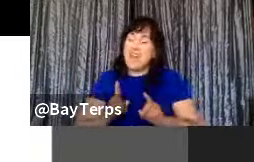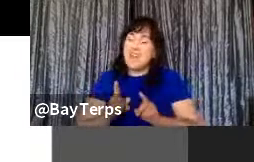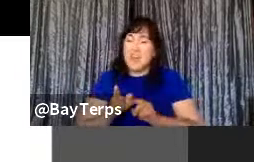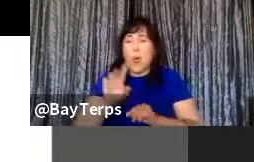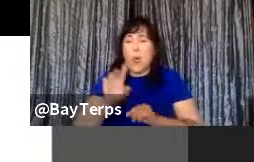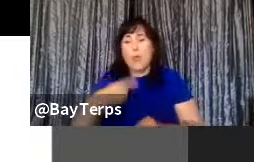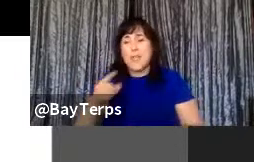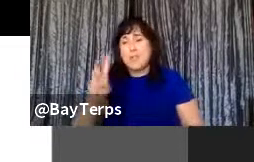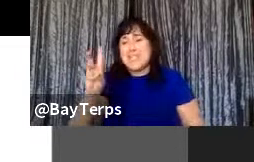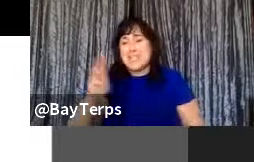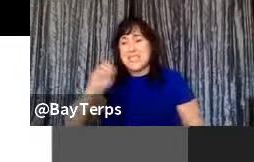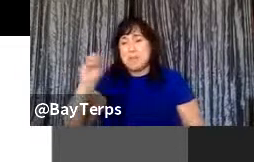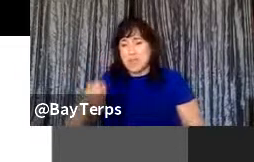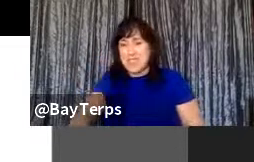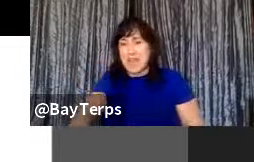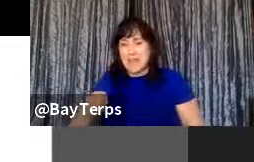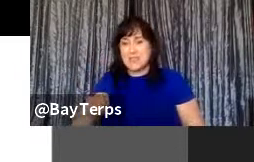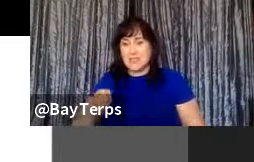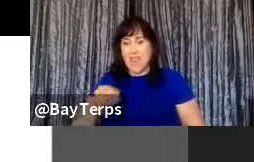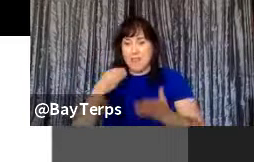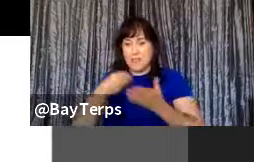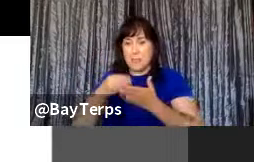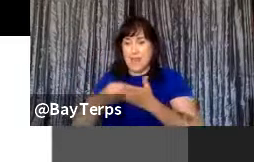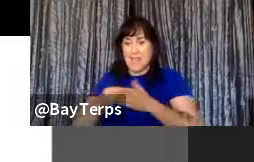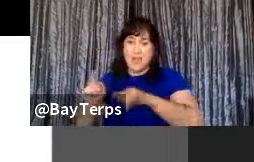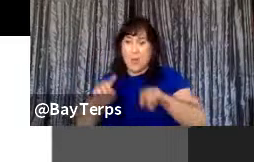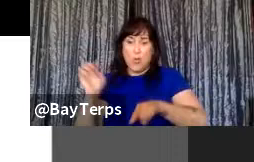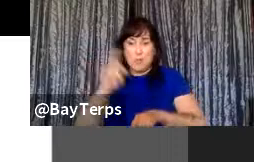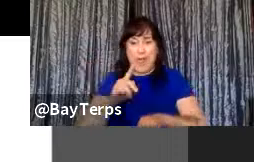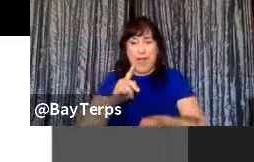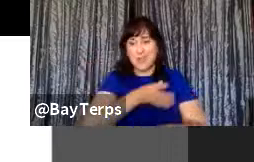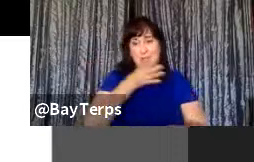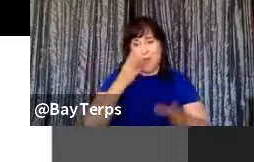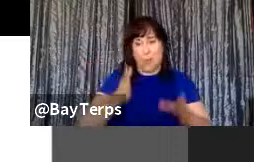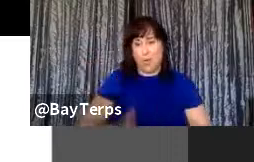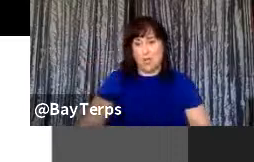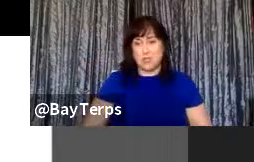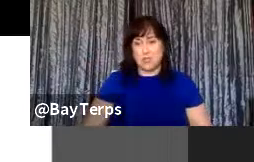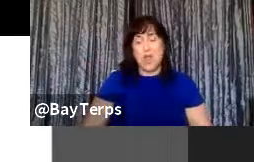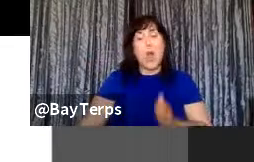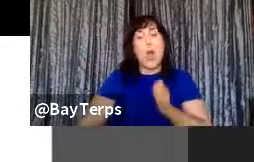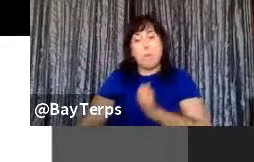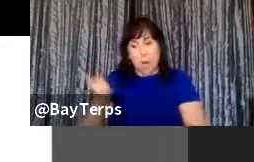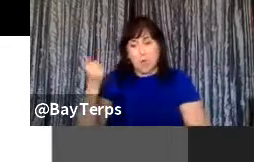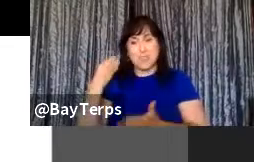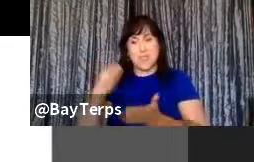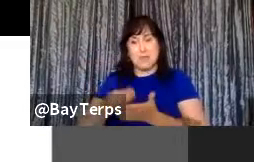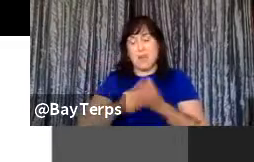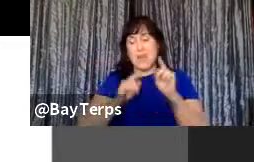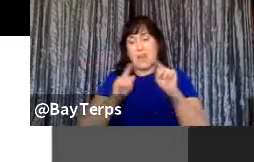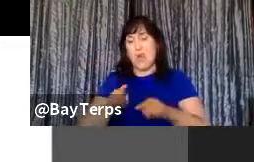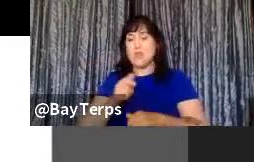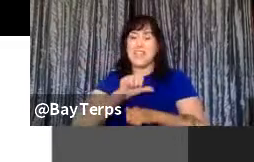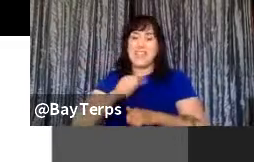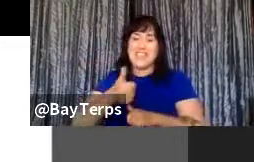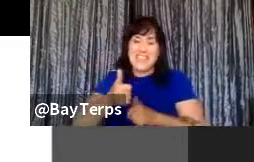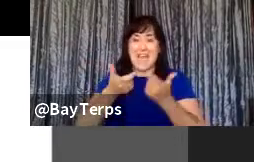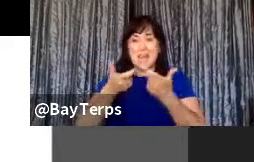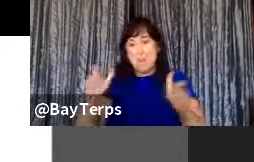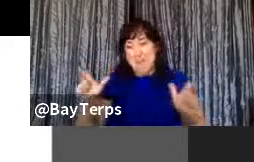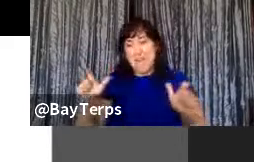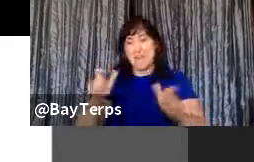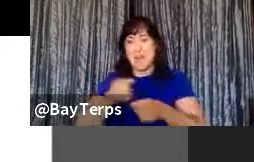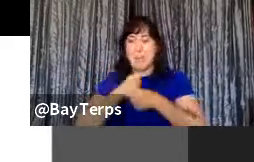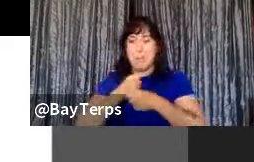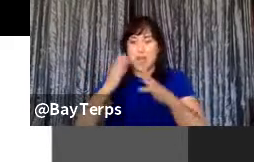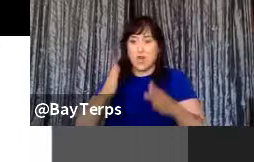6%, Liz, of your chocolate bar goes to the farmers. The rest of the money goes often to the 10 big producers, processors of chocolate in